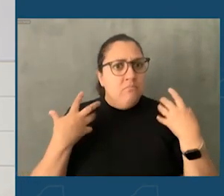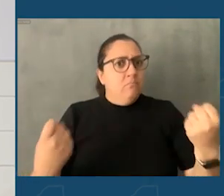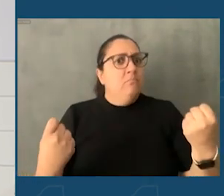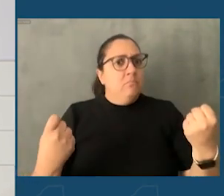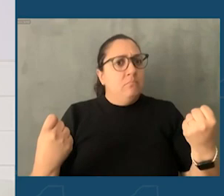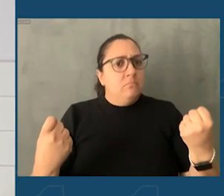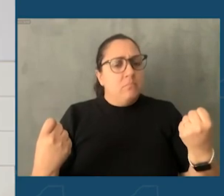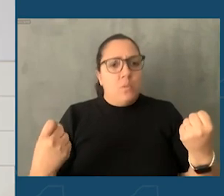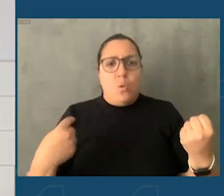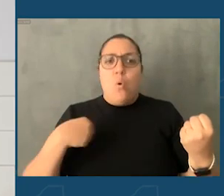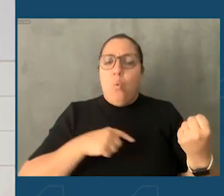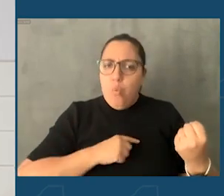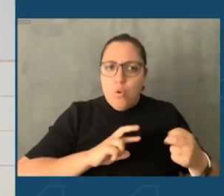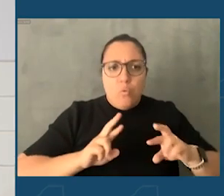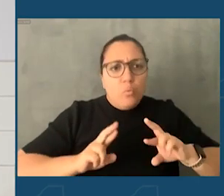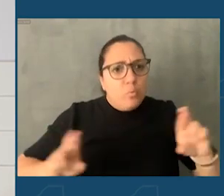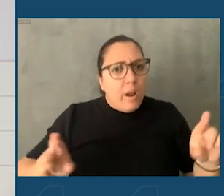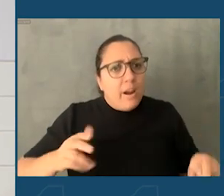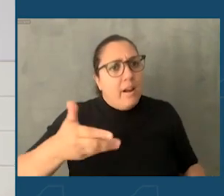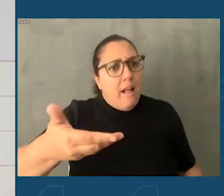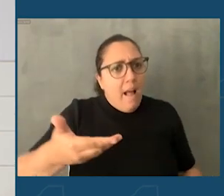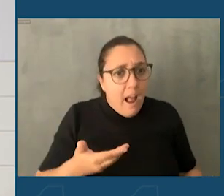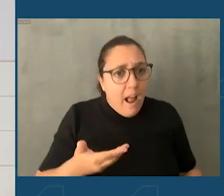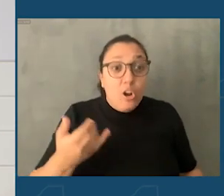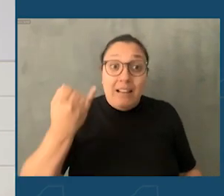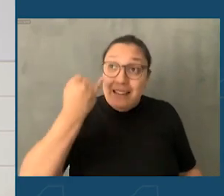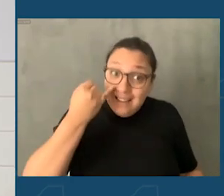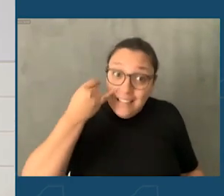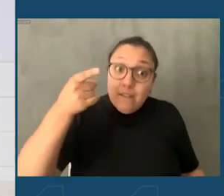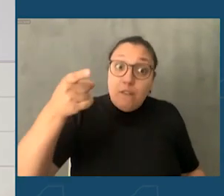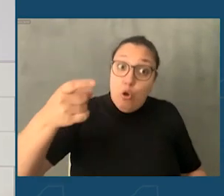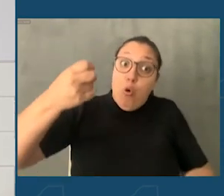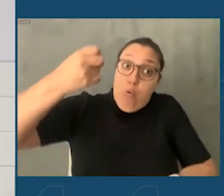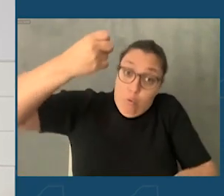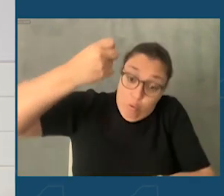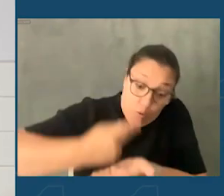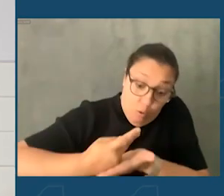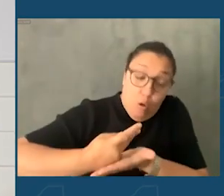to hire if we are given the authorization to do so.